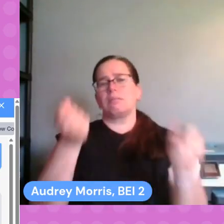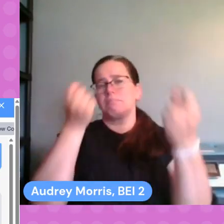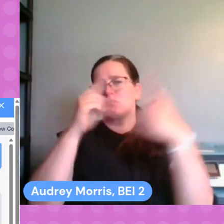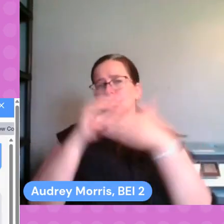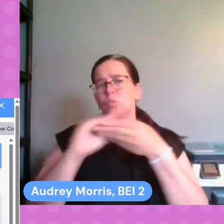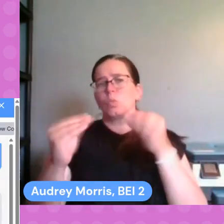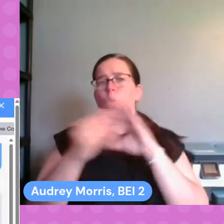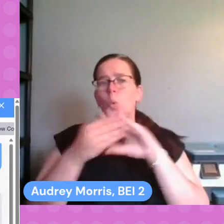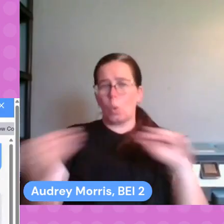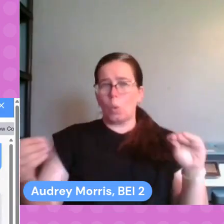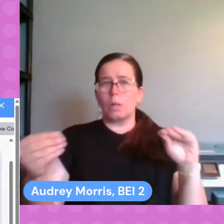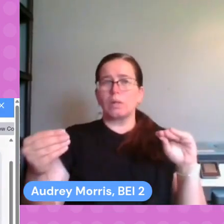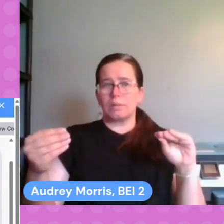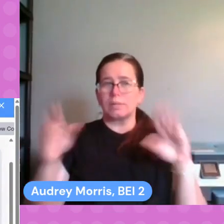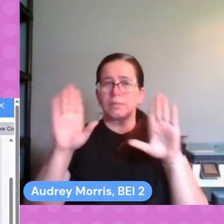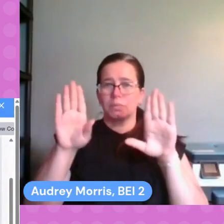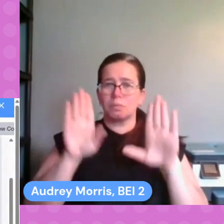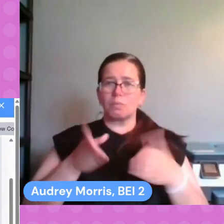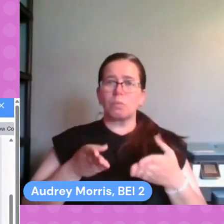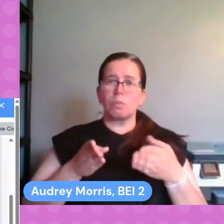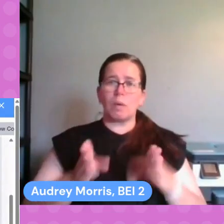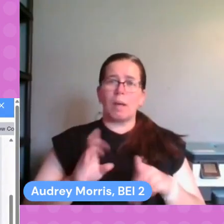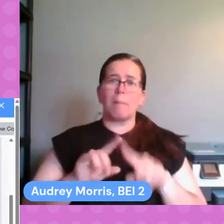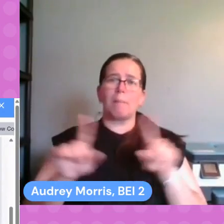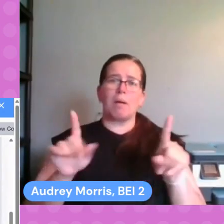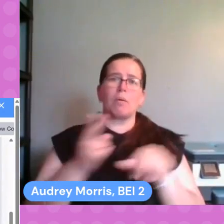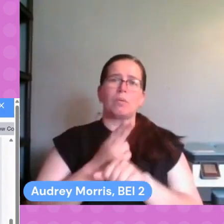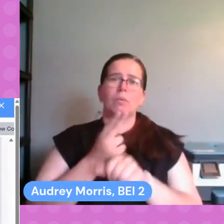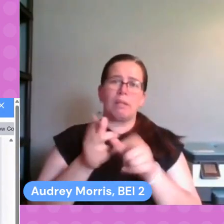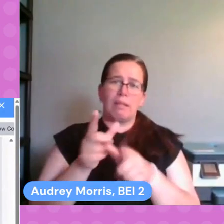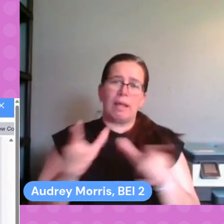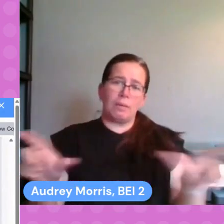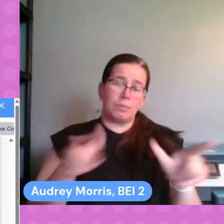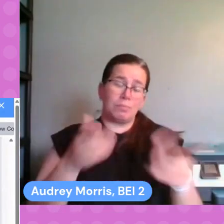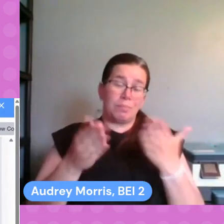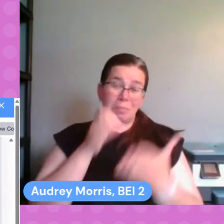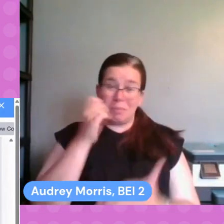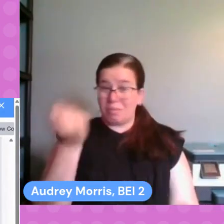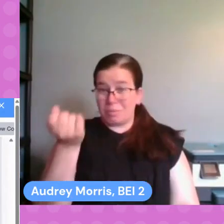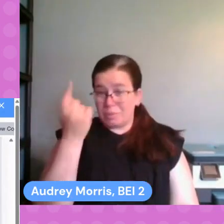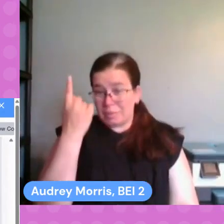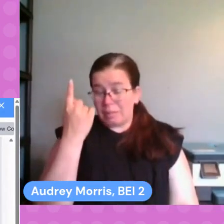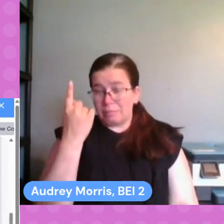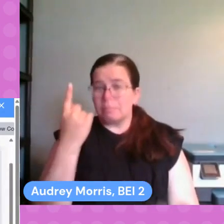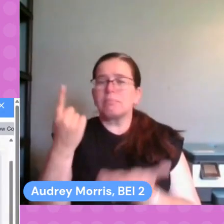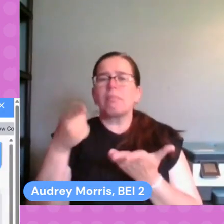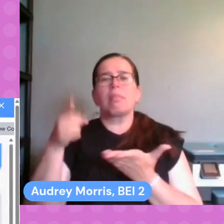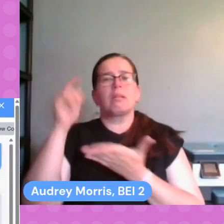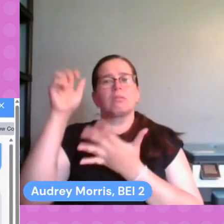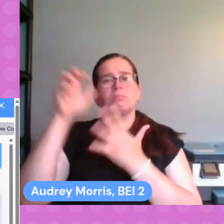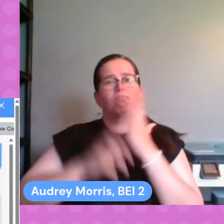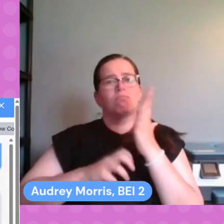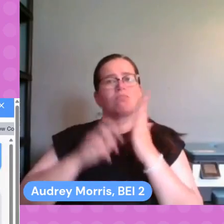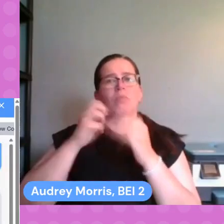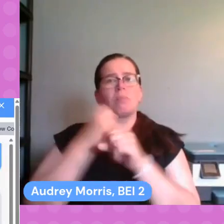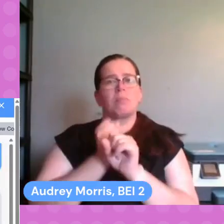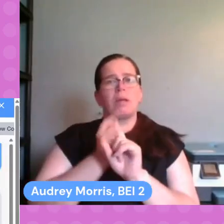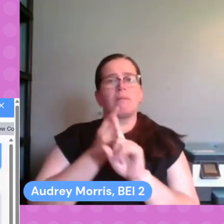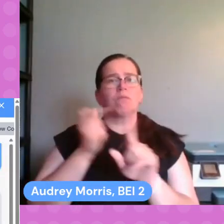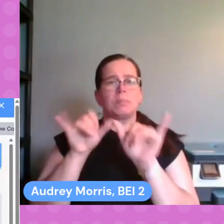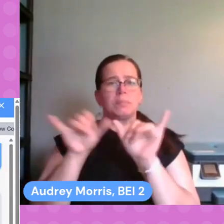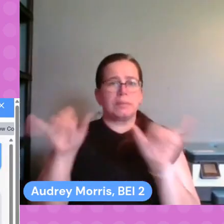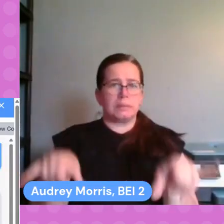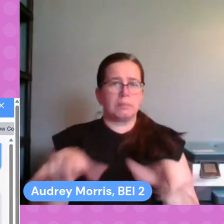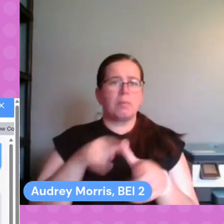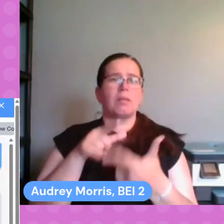told in this incredible way, but in languages that you might not understand. So this is all generated by the system. And then you can